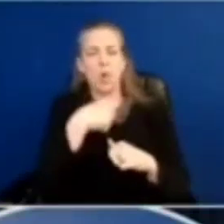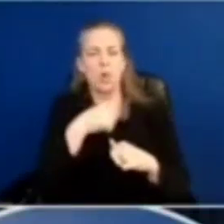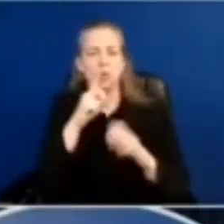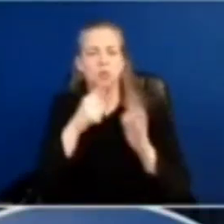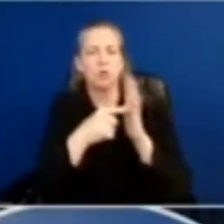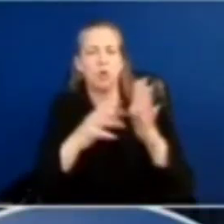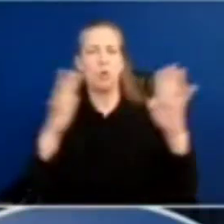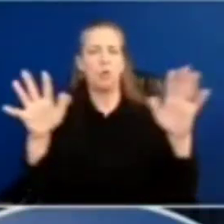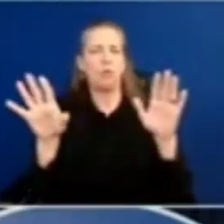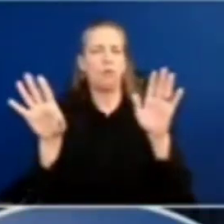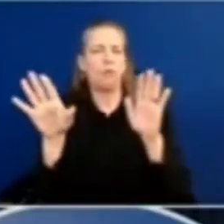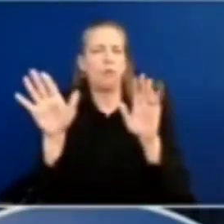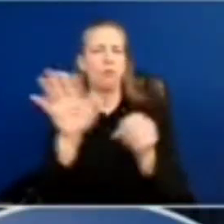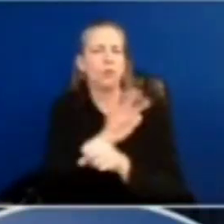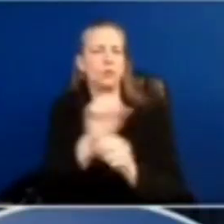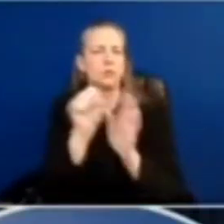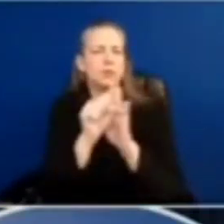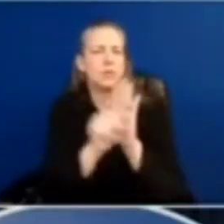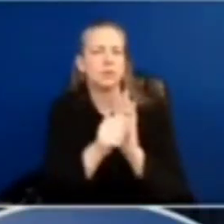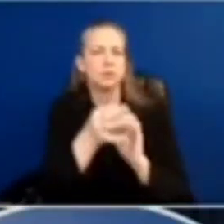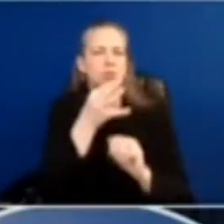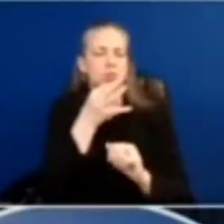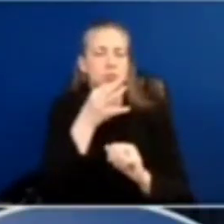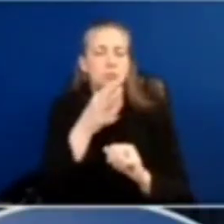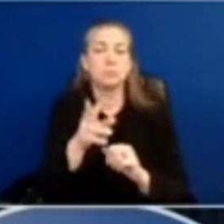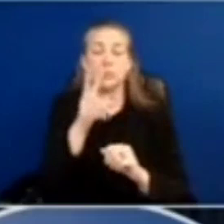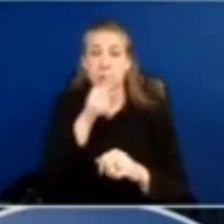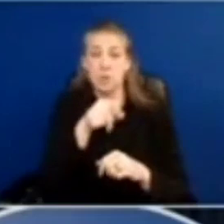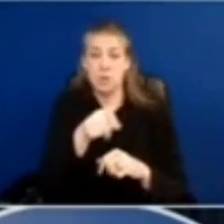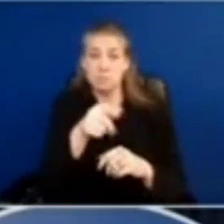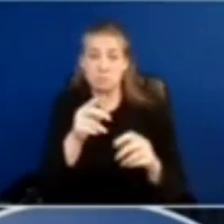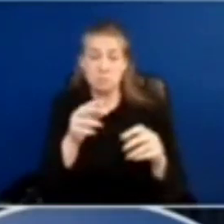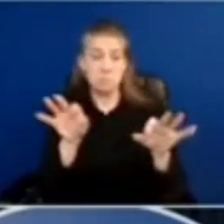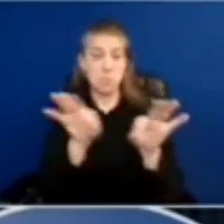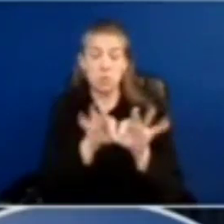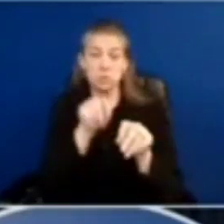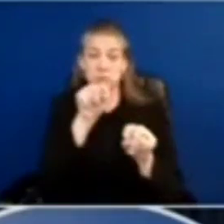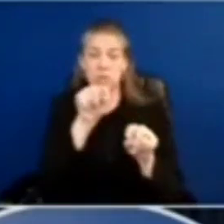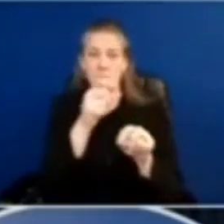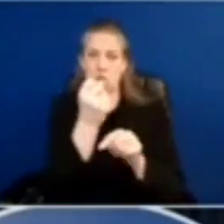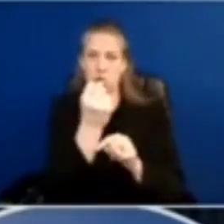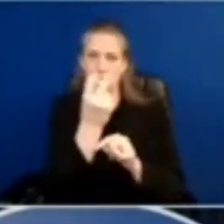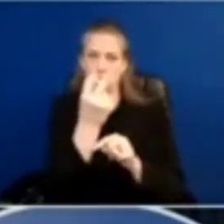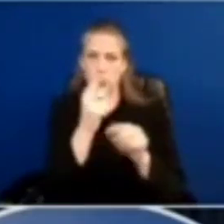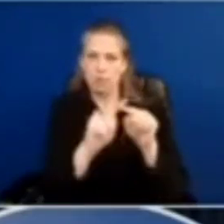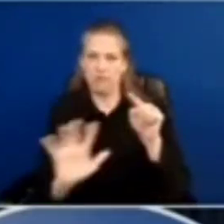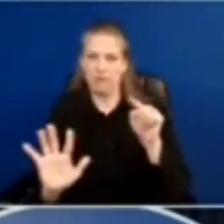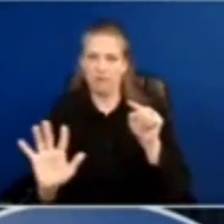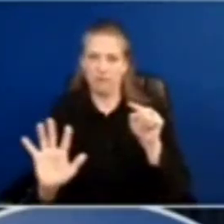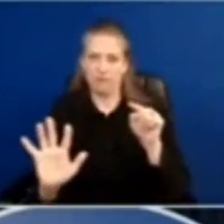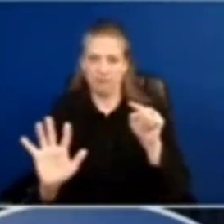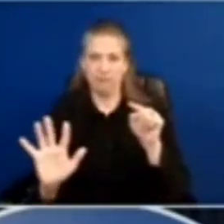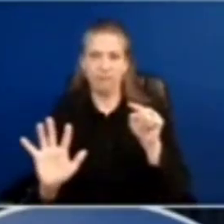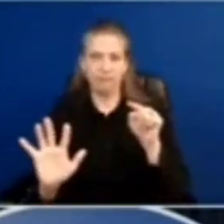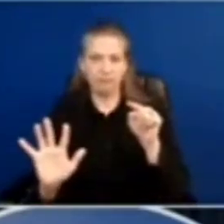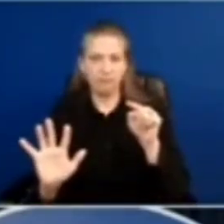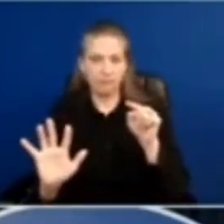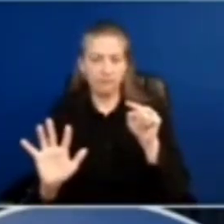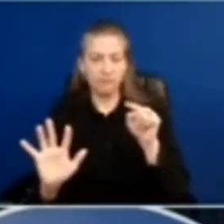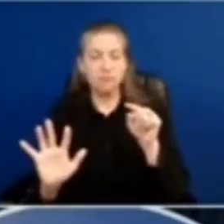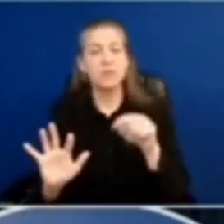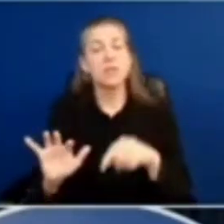in a minute, are going to be between noon and 5 p.m. So the main severe threats are